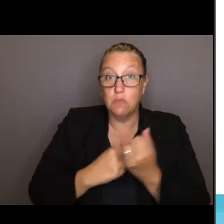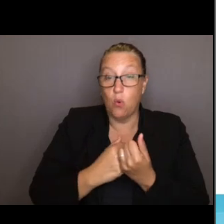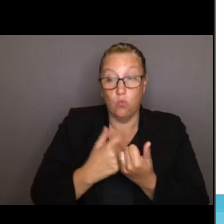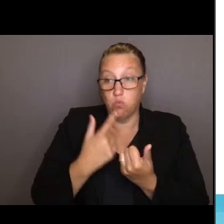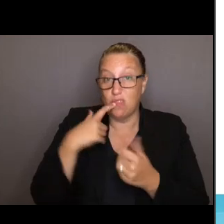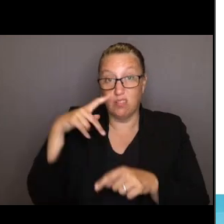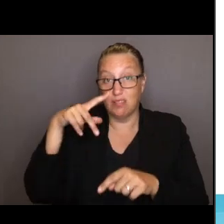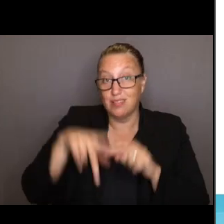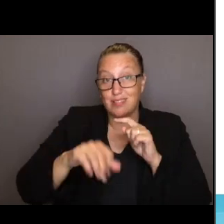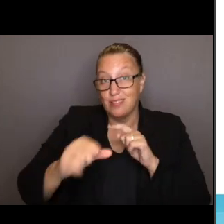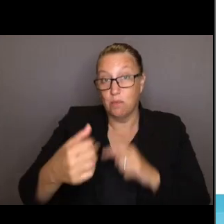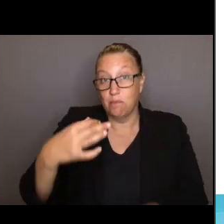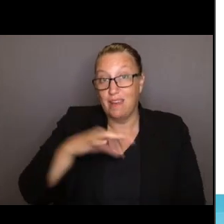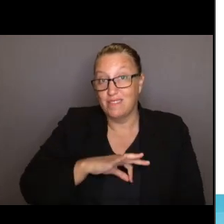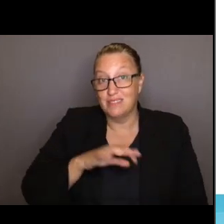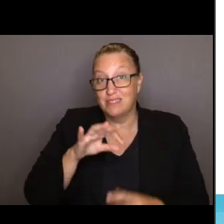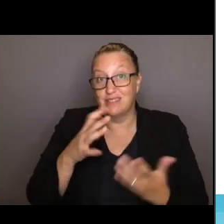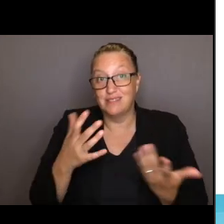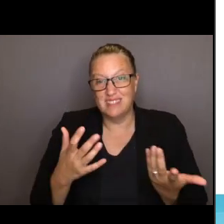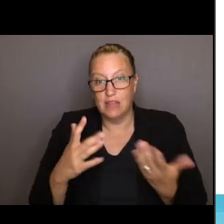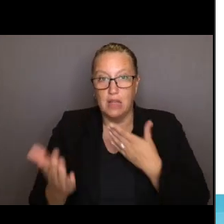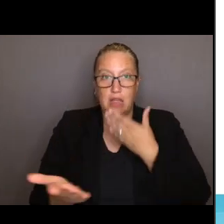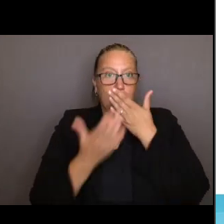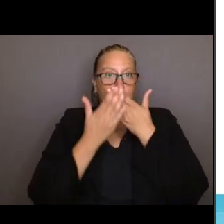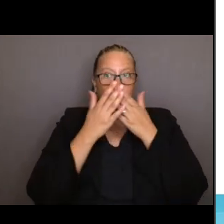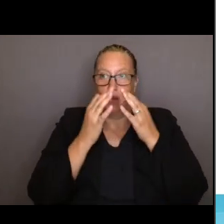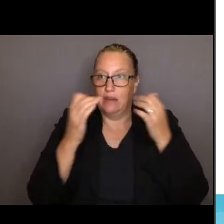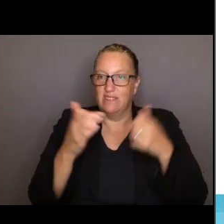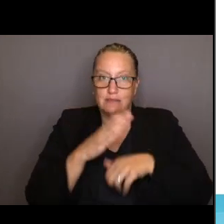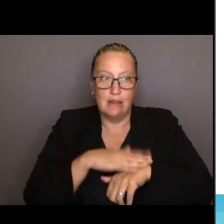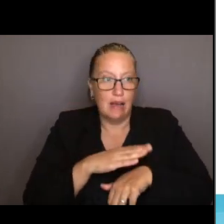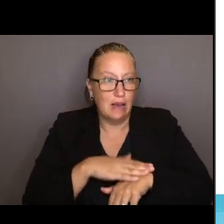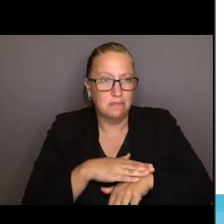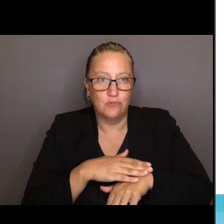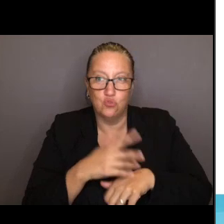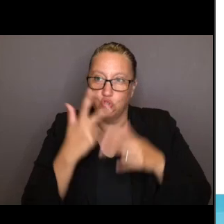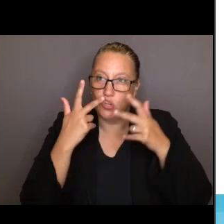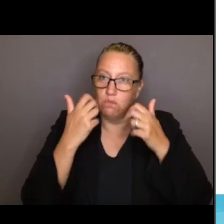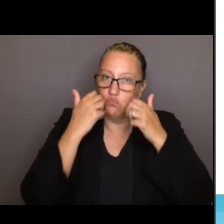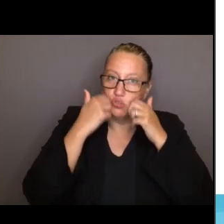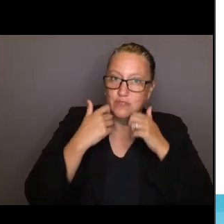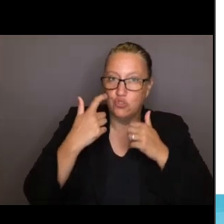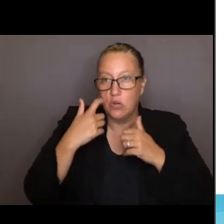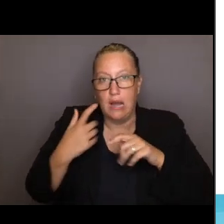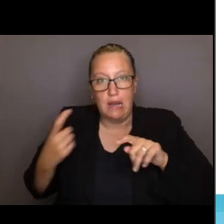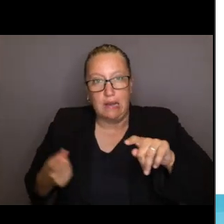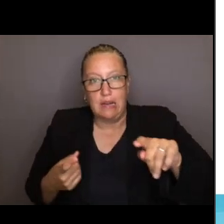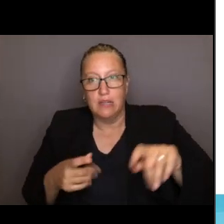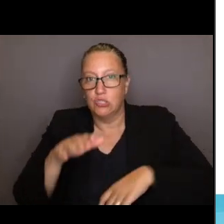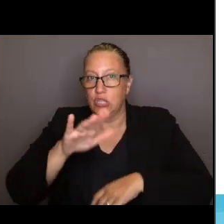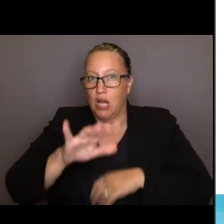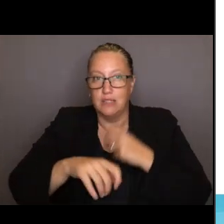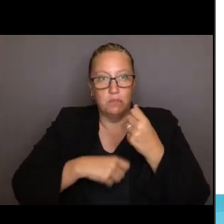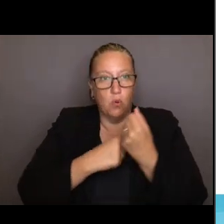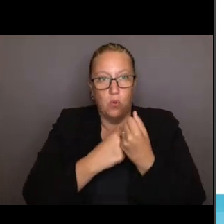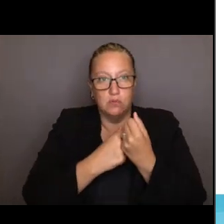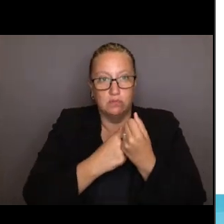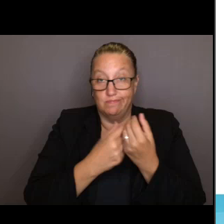They're given a short period of time to prove that they're taking reasonable steps to get child support, and they don't have a lot